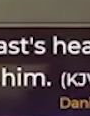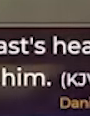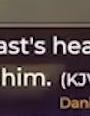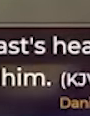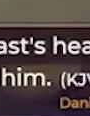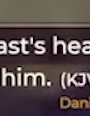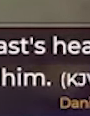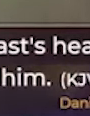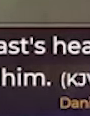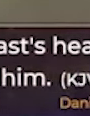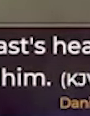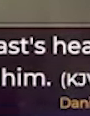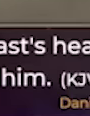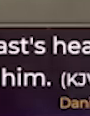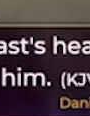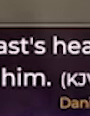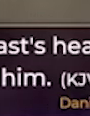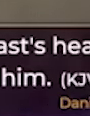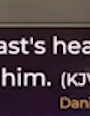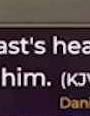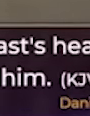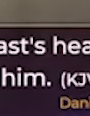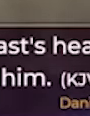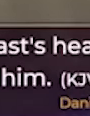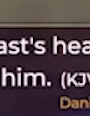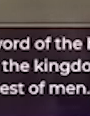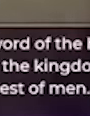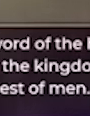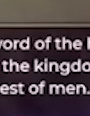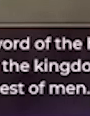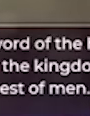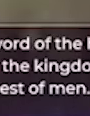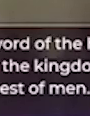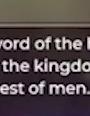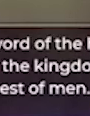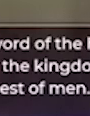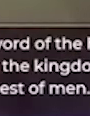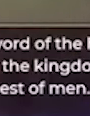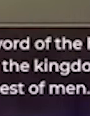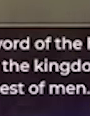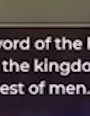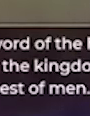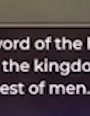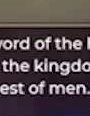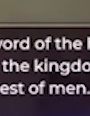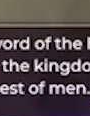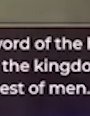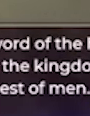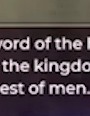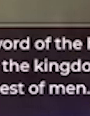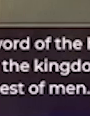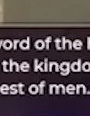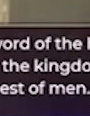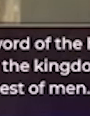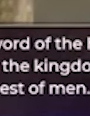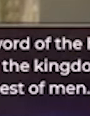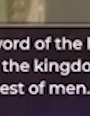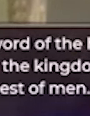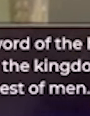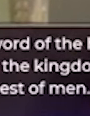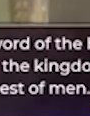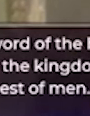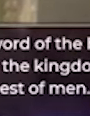pass over him. 17. He said, this matter, this verdict that has been spoken over this